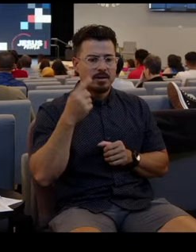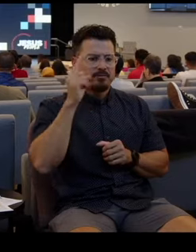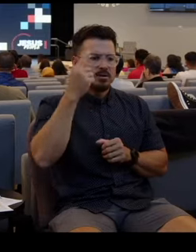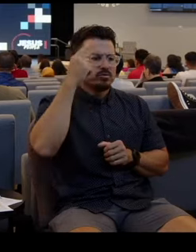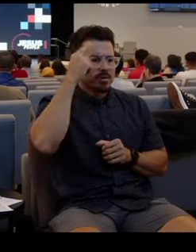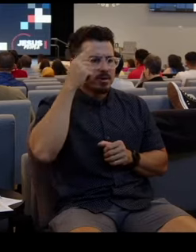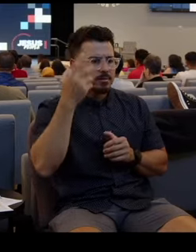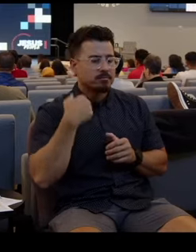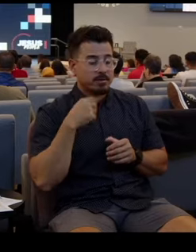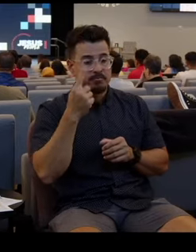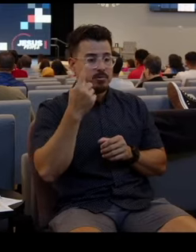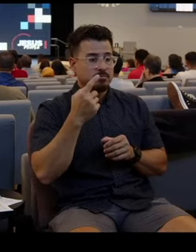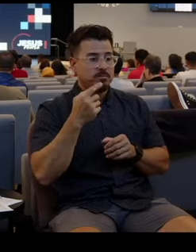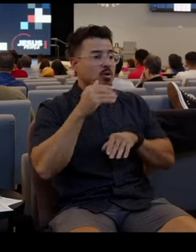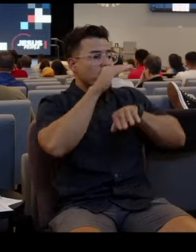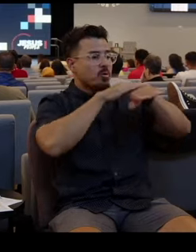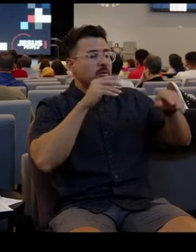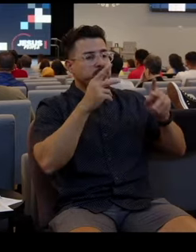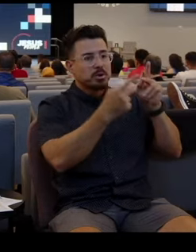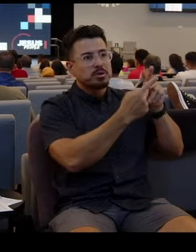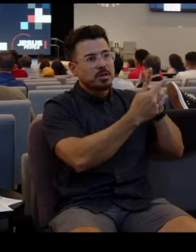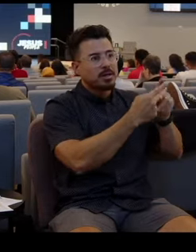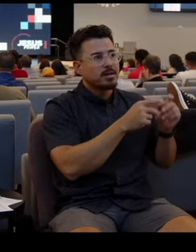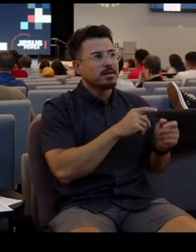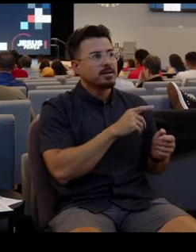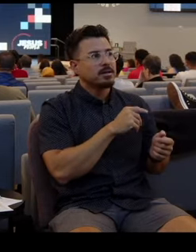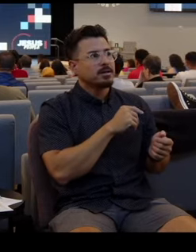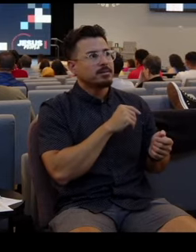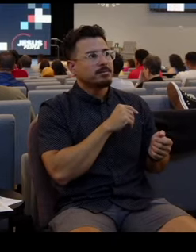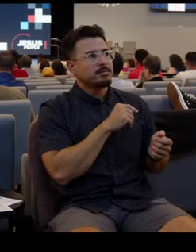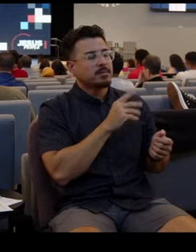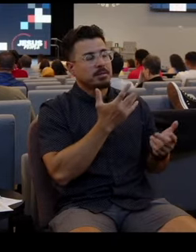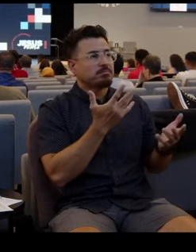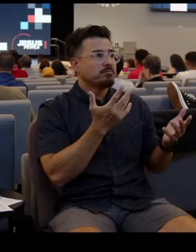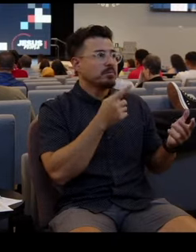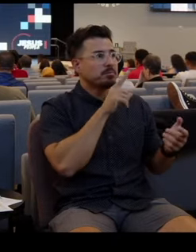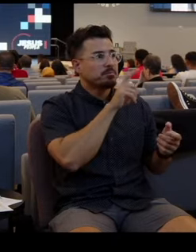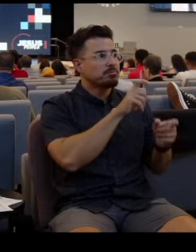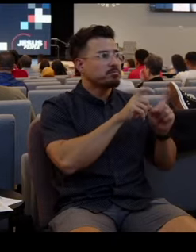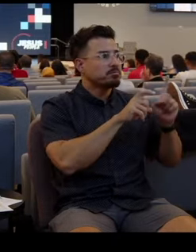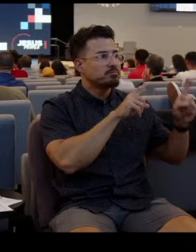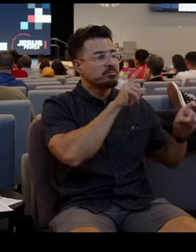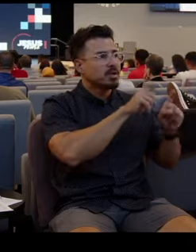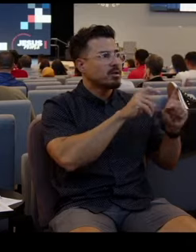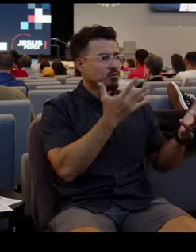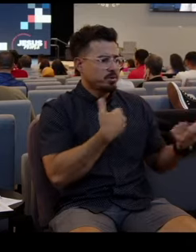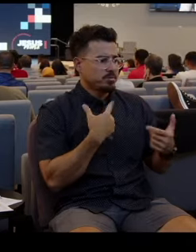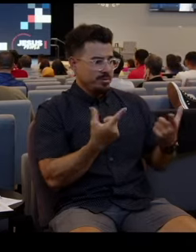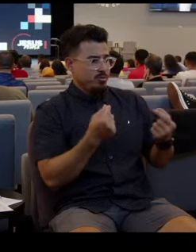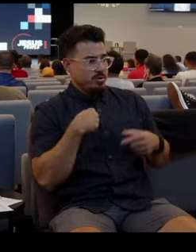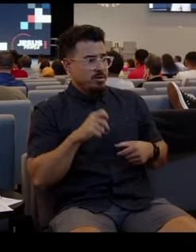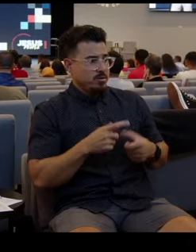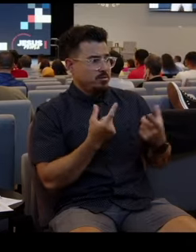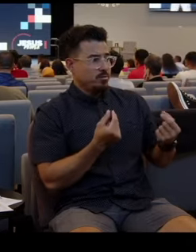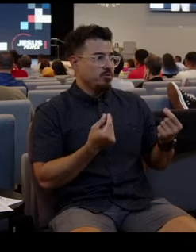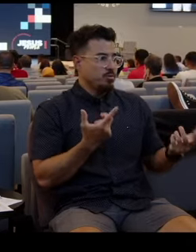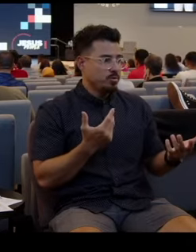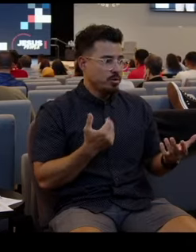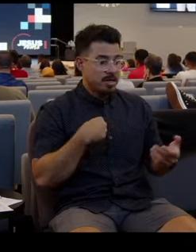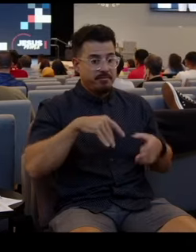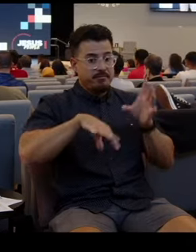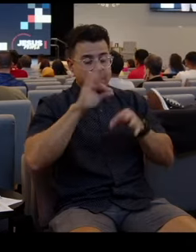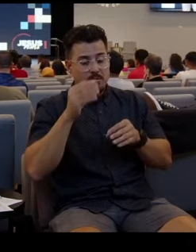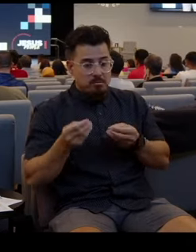was to call Prescott and ask them what to do. I thought maybe they, you know, they had this